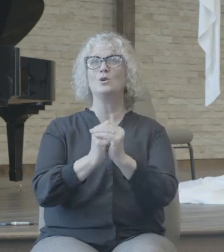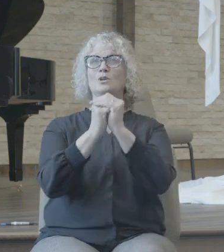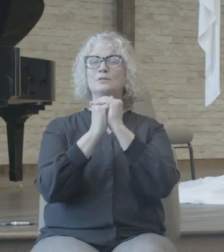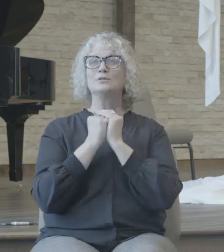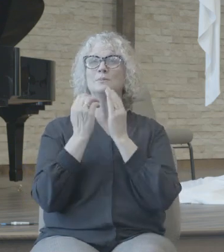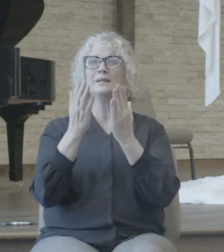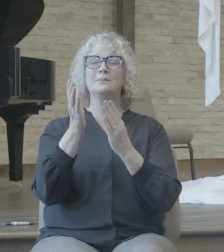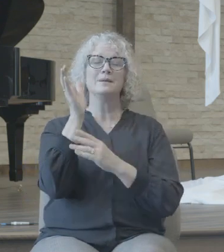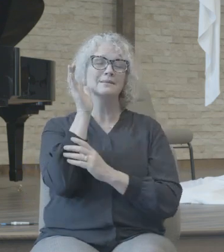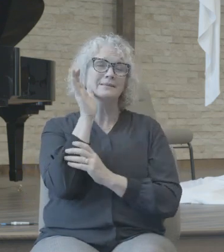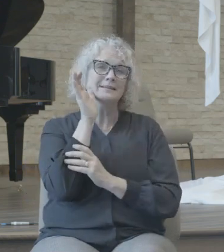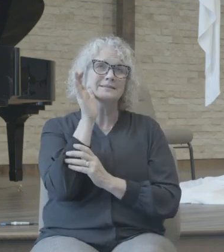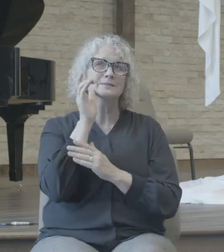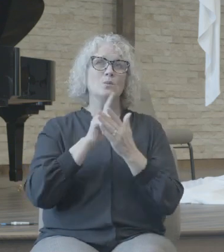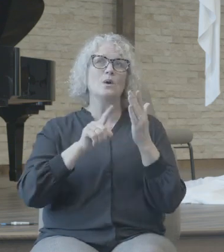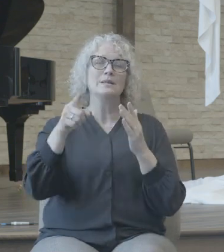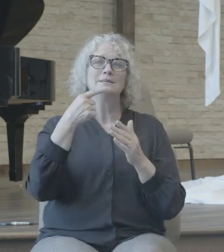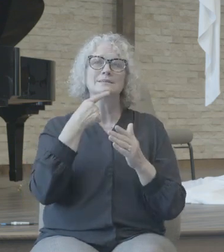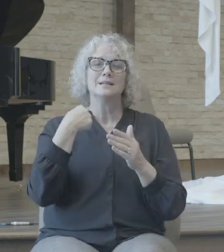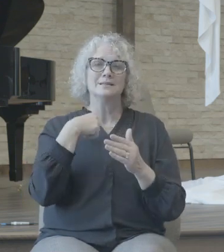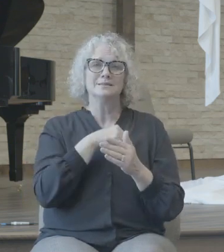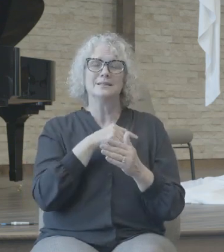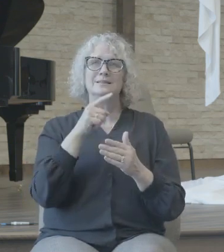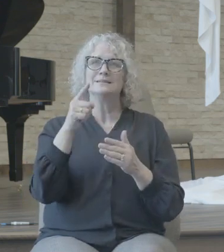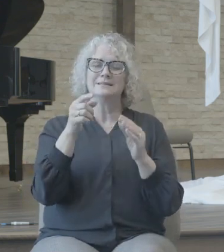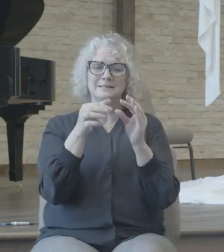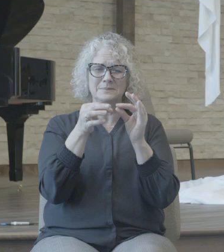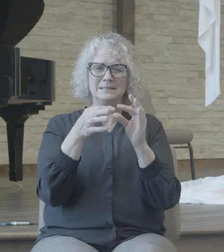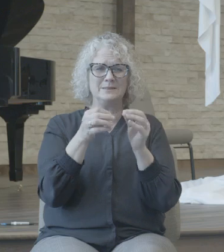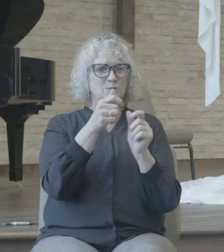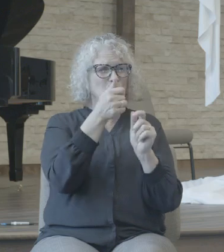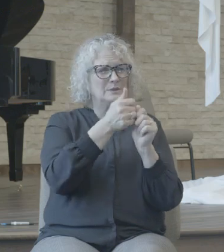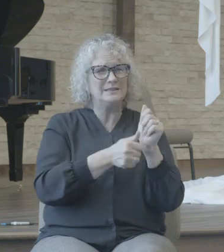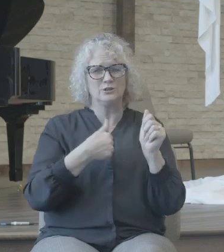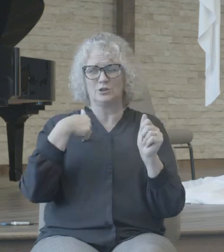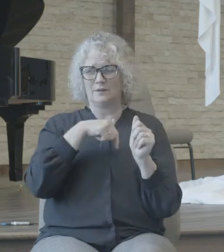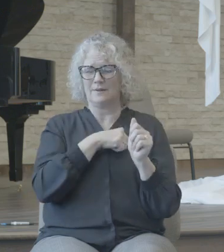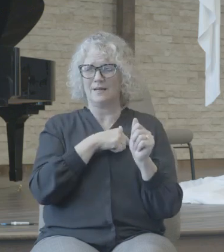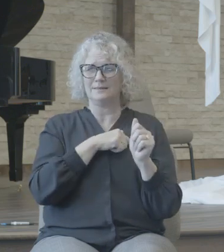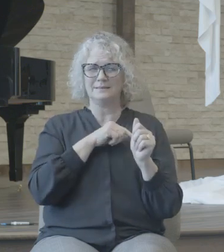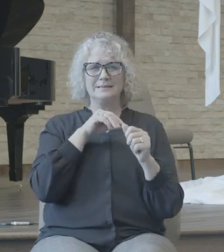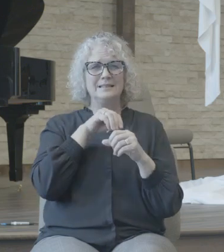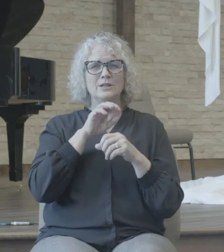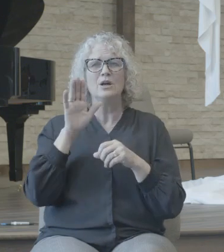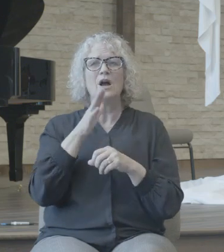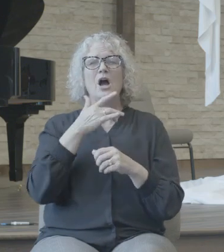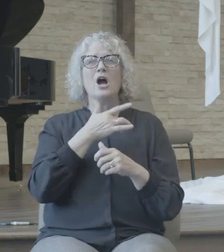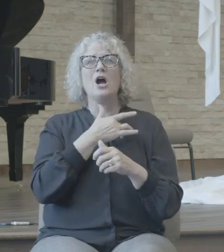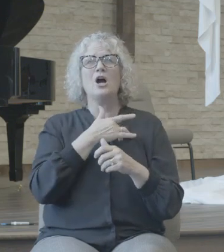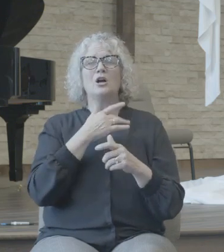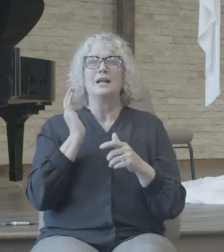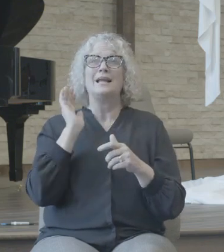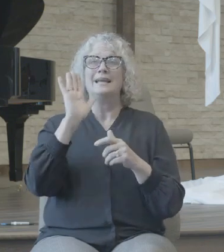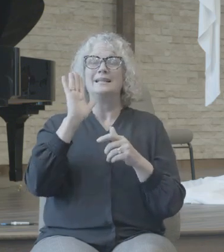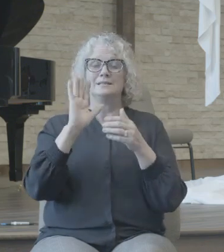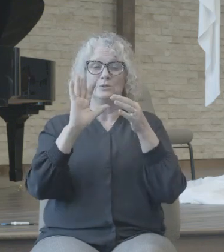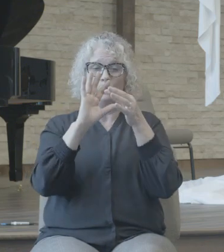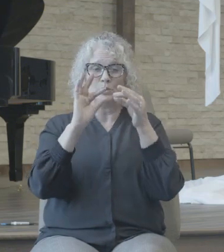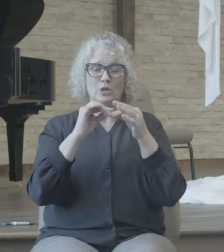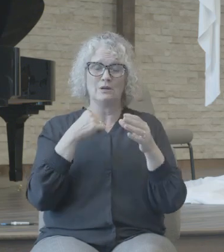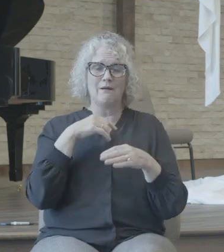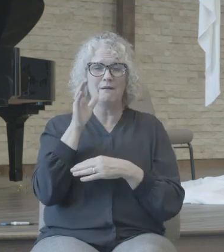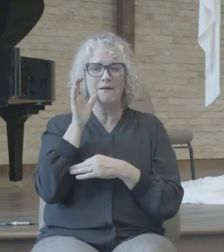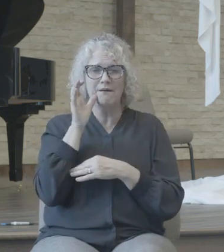listen to what He says to us. And He speaks to each of us and to our hearts as we hear His word, and he nourishes our